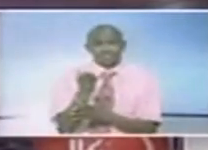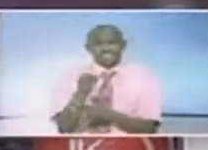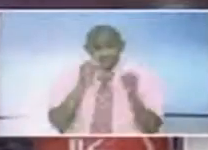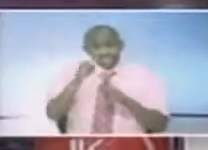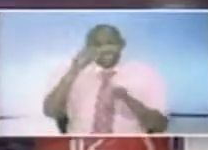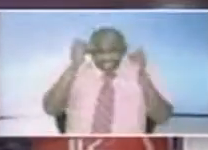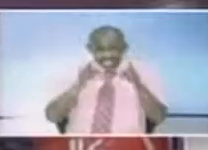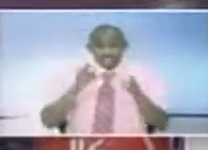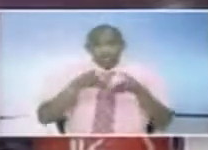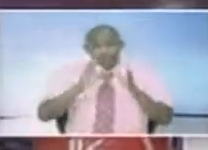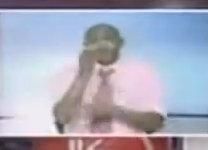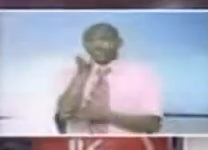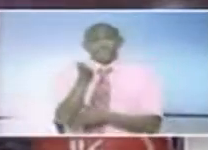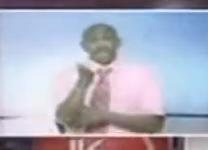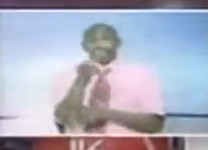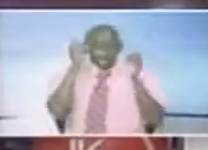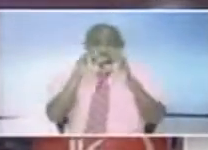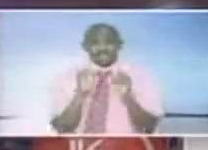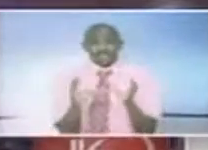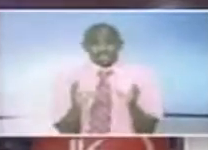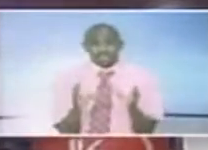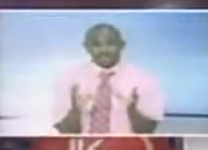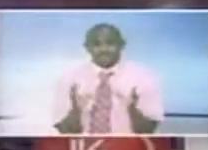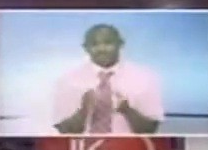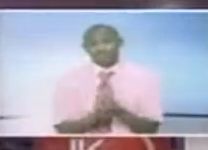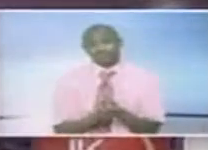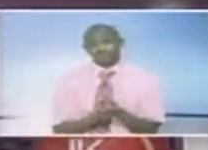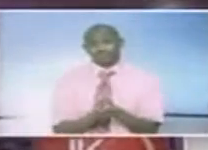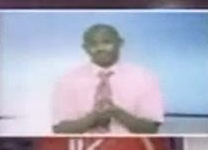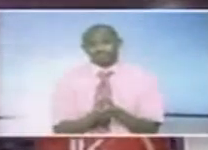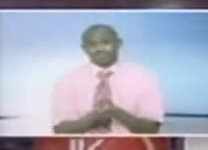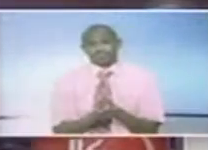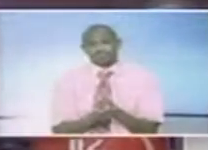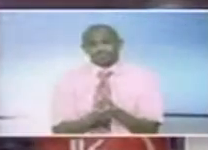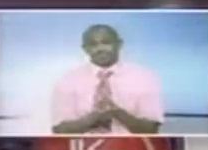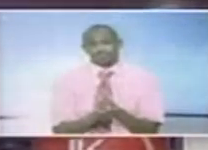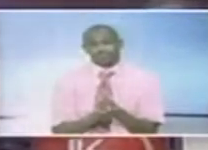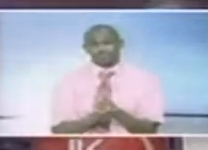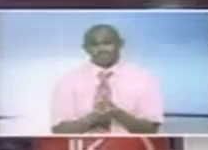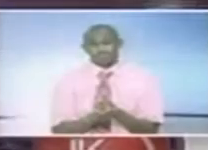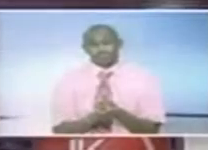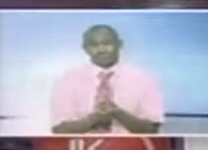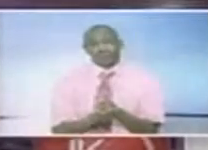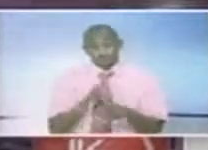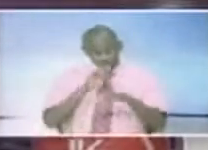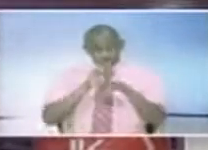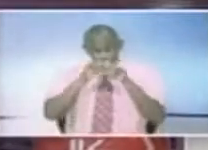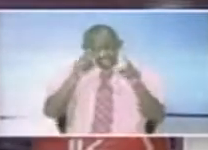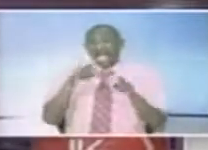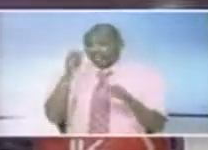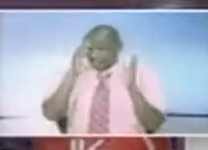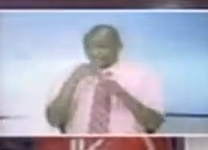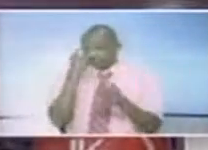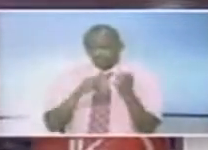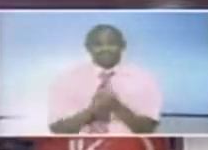decide to be born where you are born. No, nobody I didn't. Nobody decided. Absolutely. Absolutely. Well put, Martin. Well put. Arnold Karani, listen